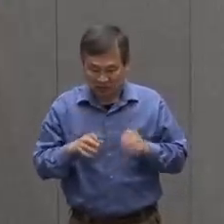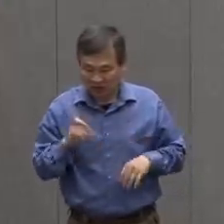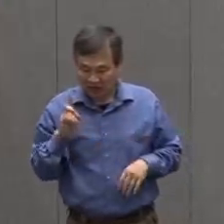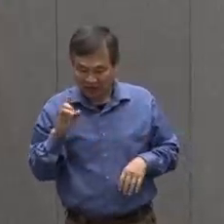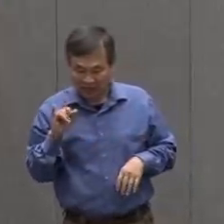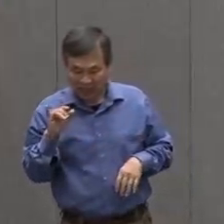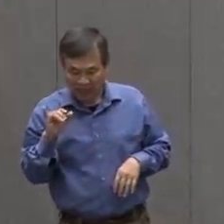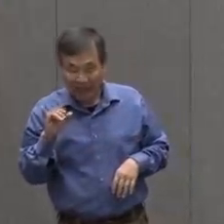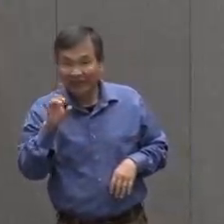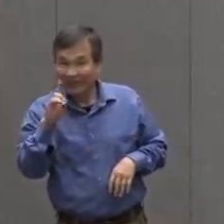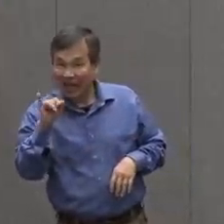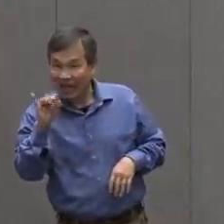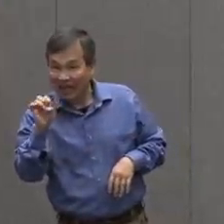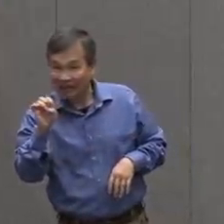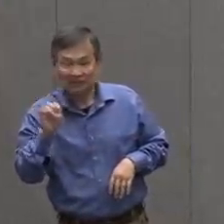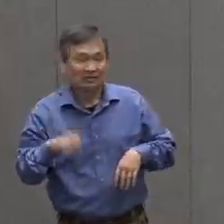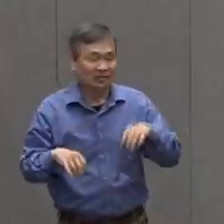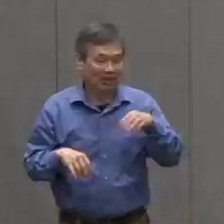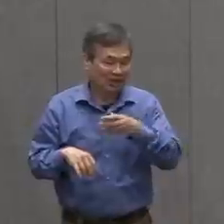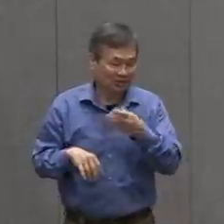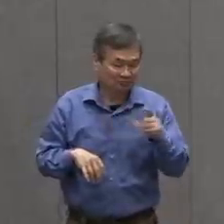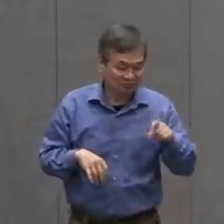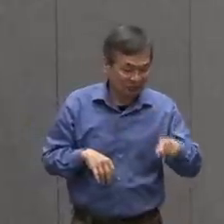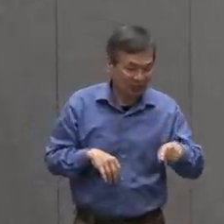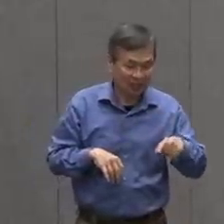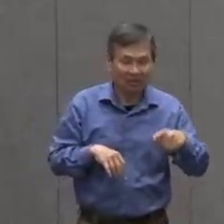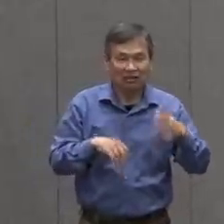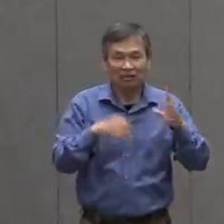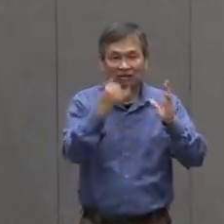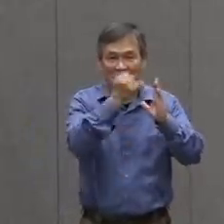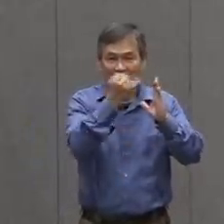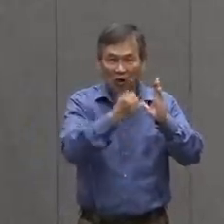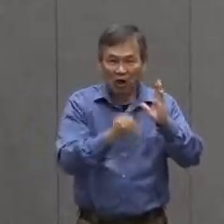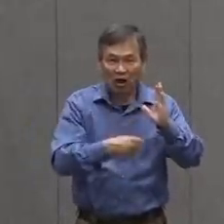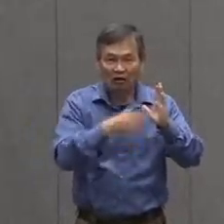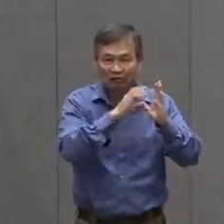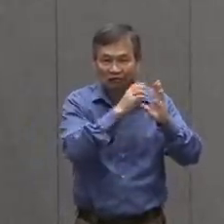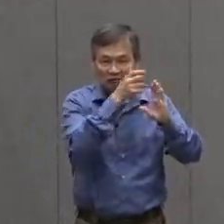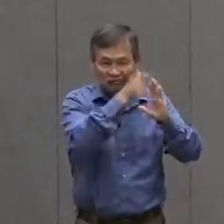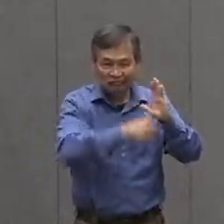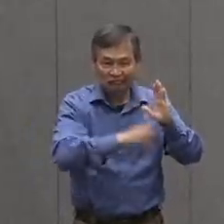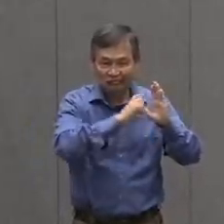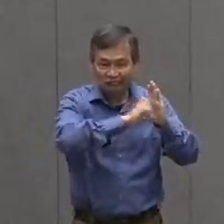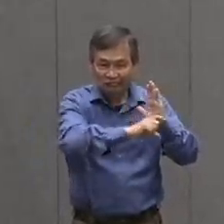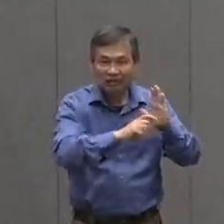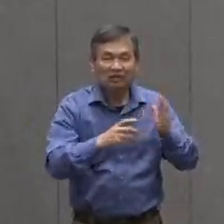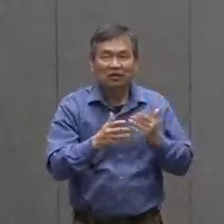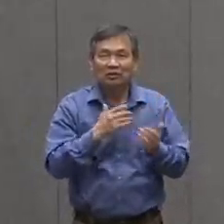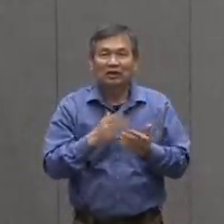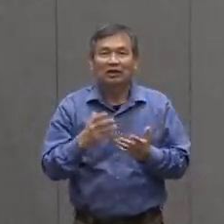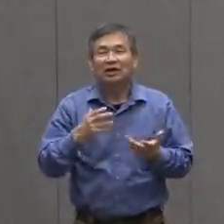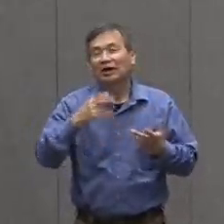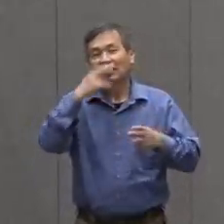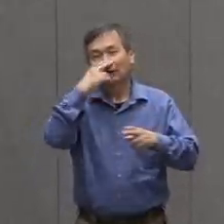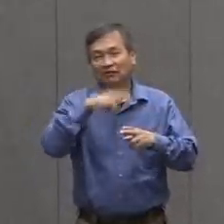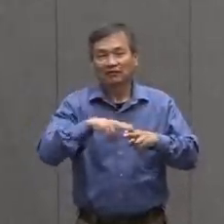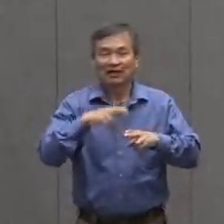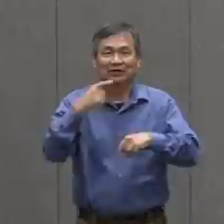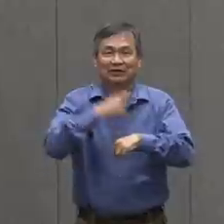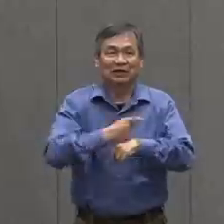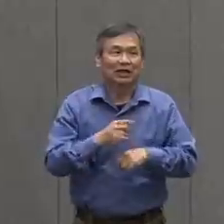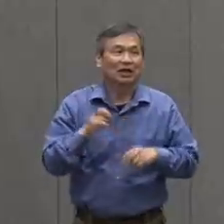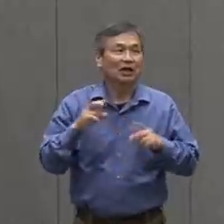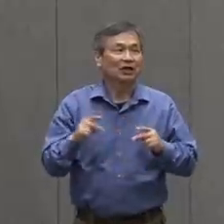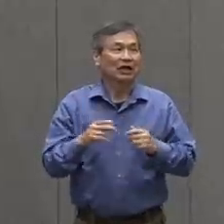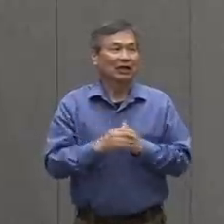a single die. We also needed a way to make our 10 frame and some items to play. I hope you have fun playing it today with your family.